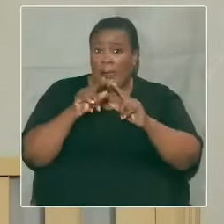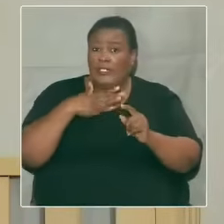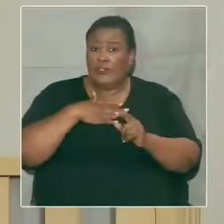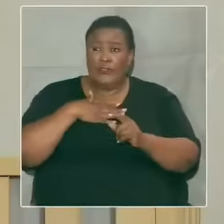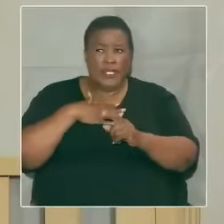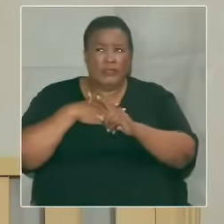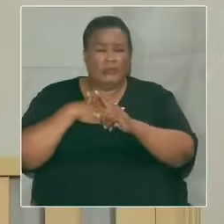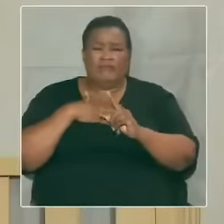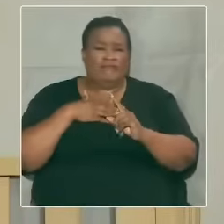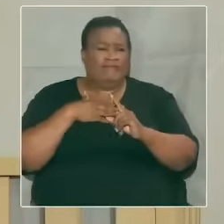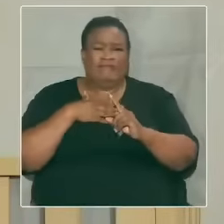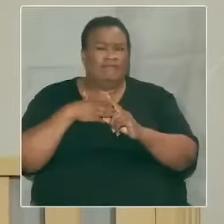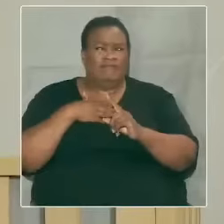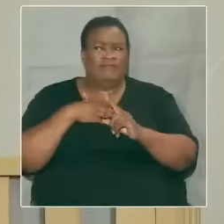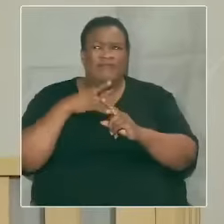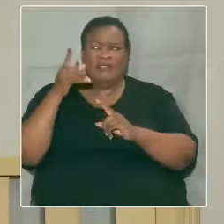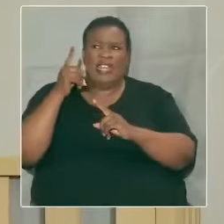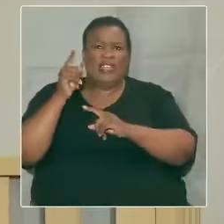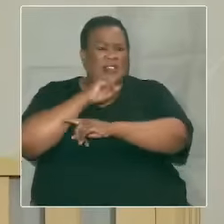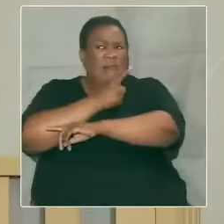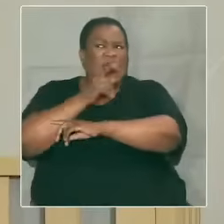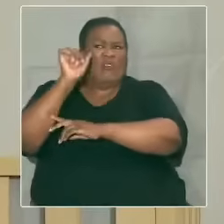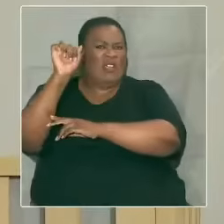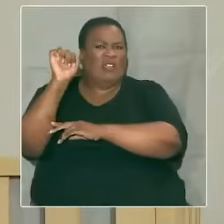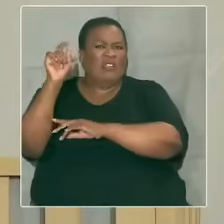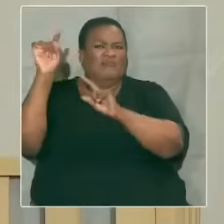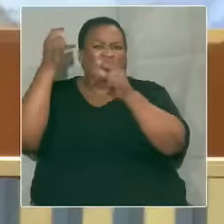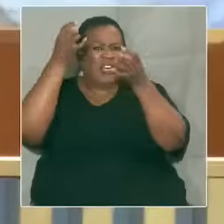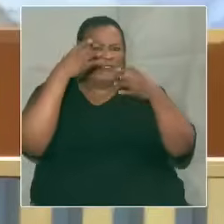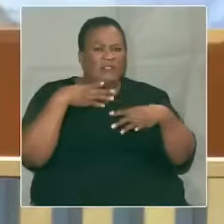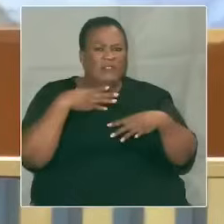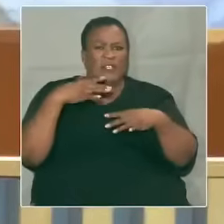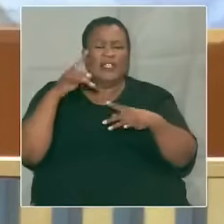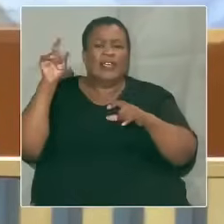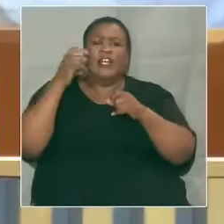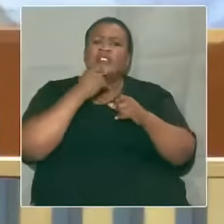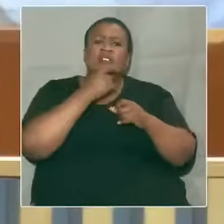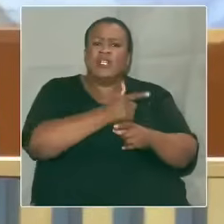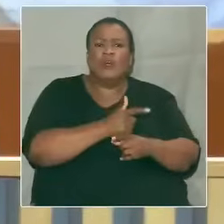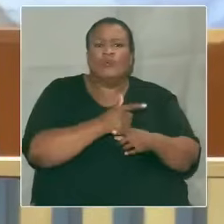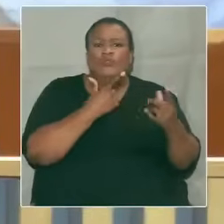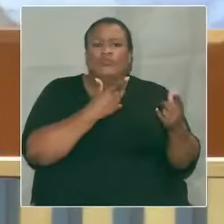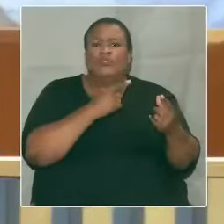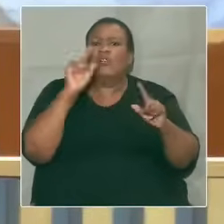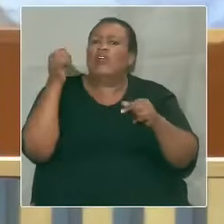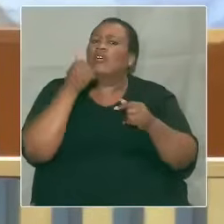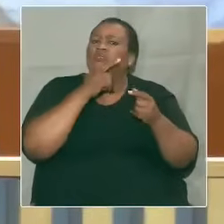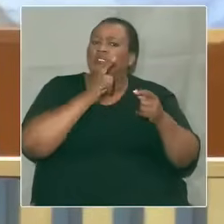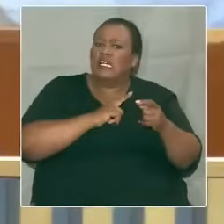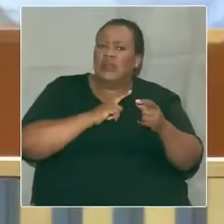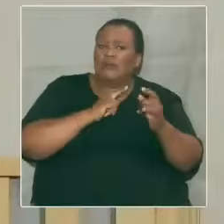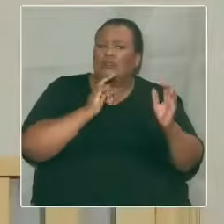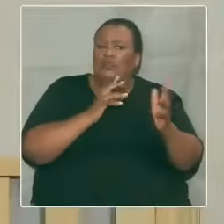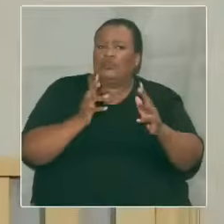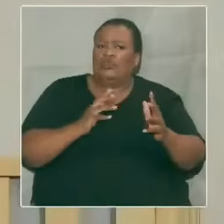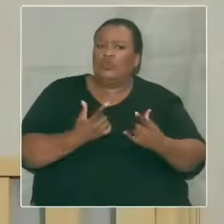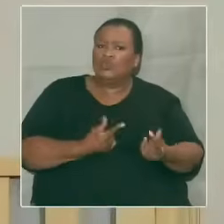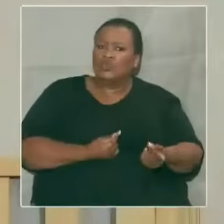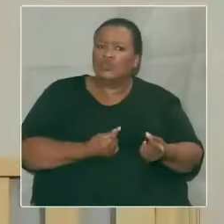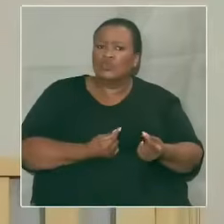strayed beyond the minister's powers and strayed onto your powers and functions?